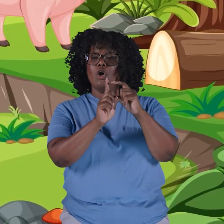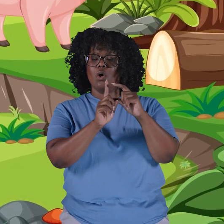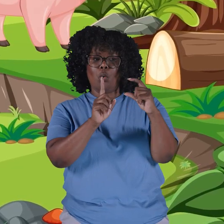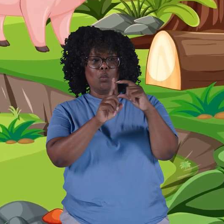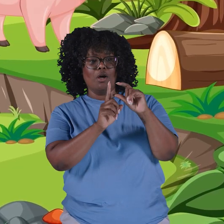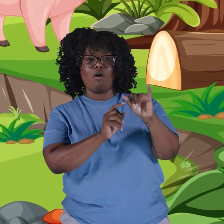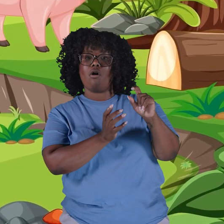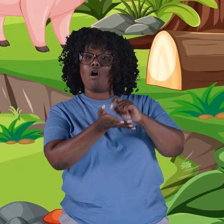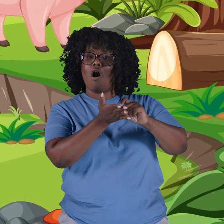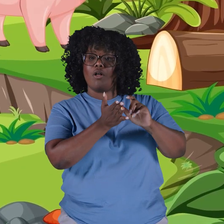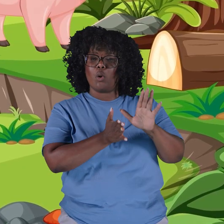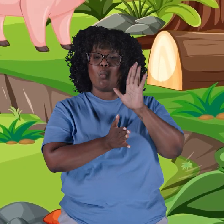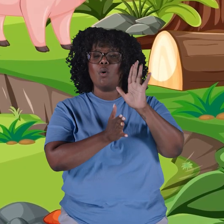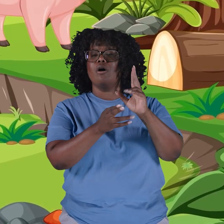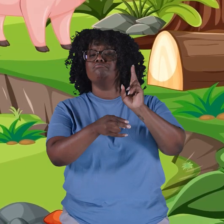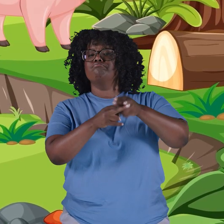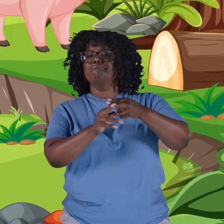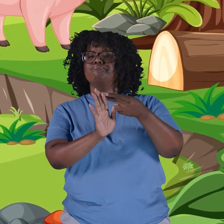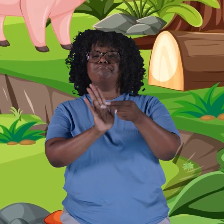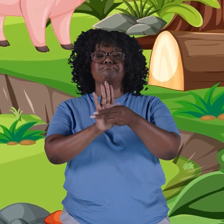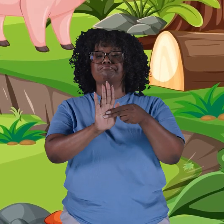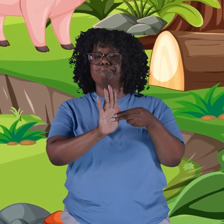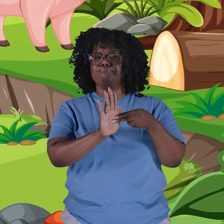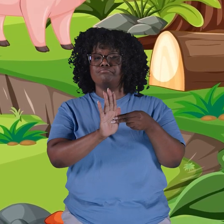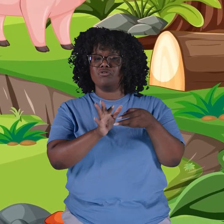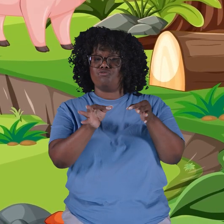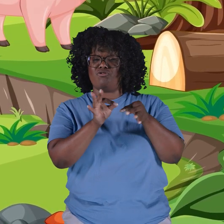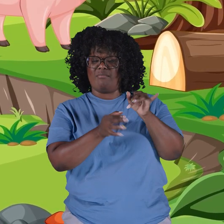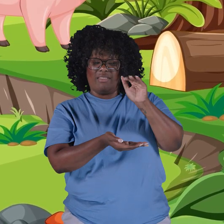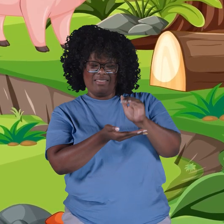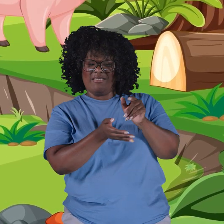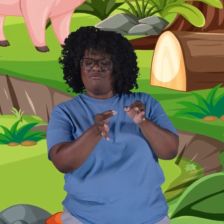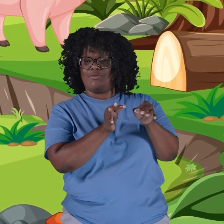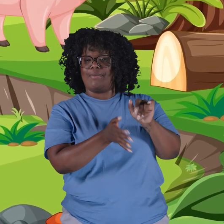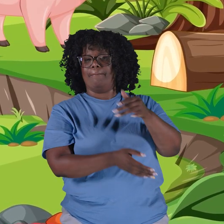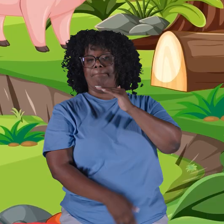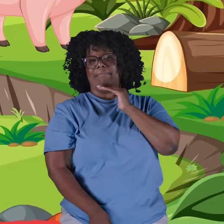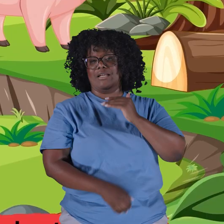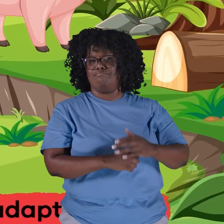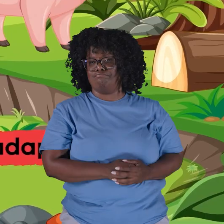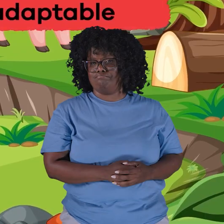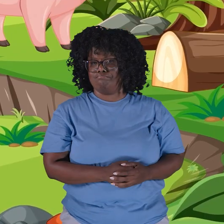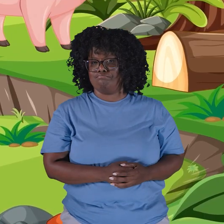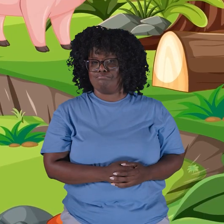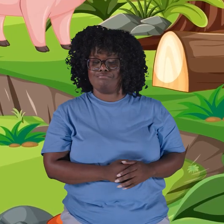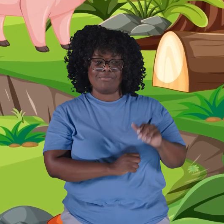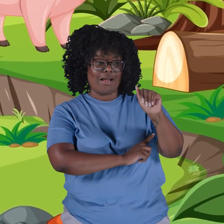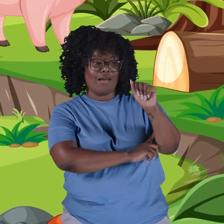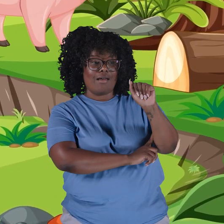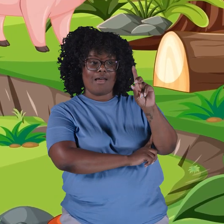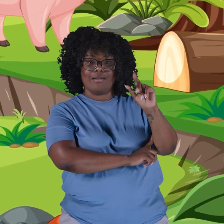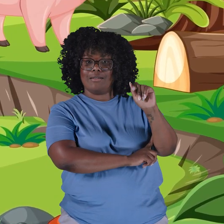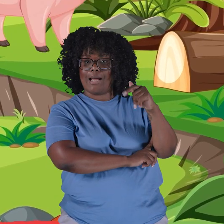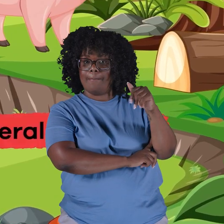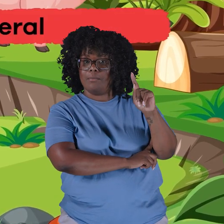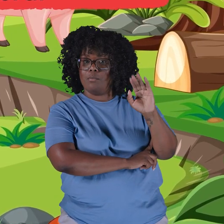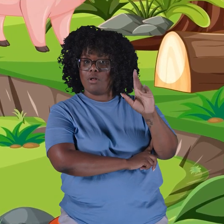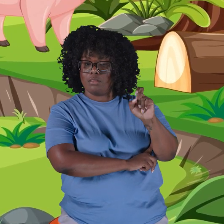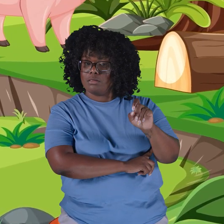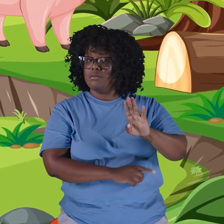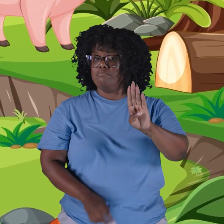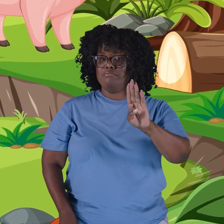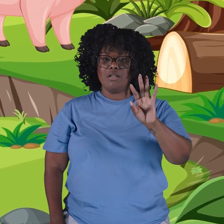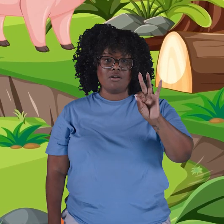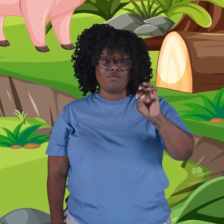the word or words the author would say least describes the pig. A. Adaptable B.